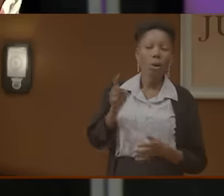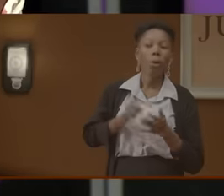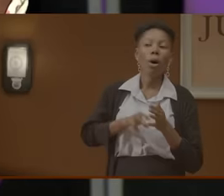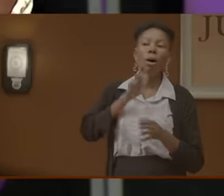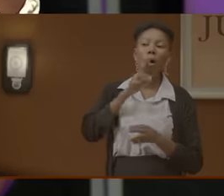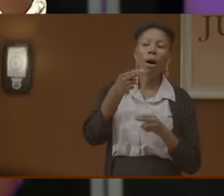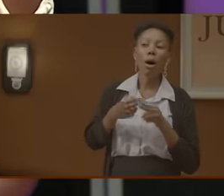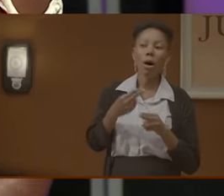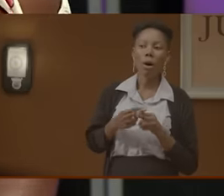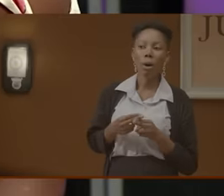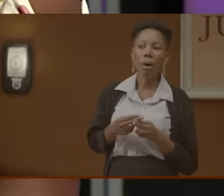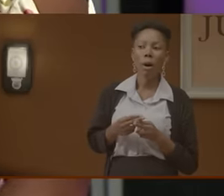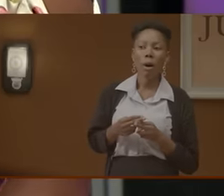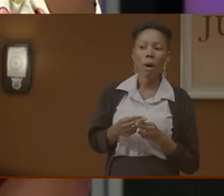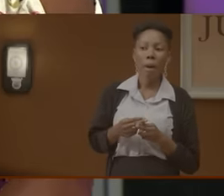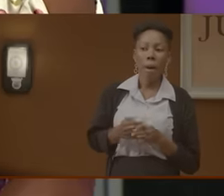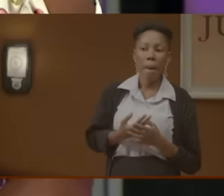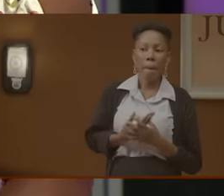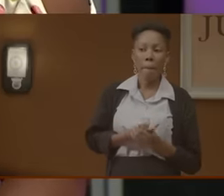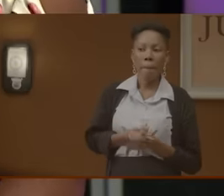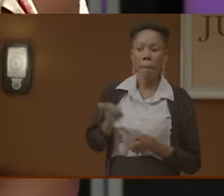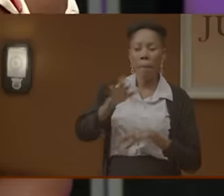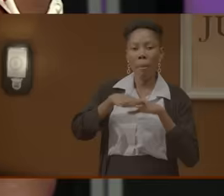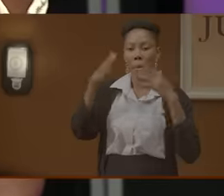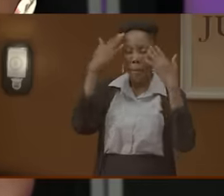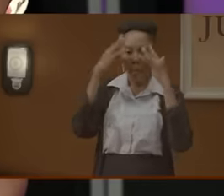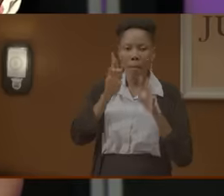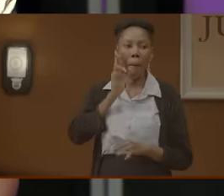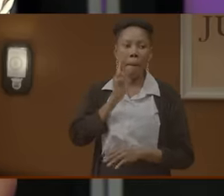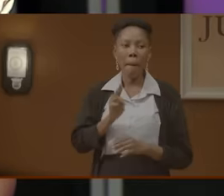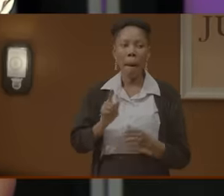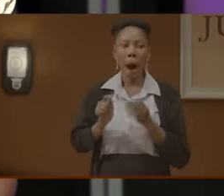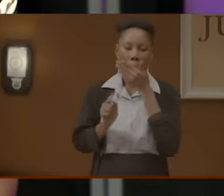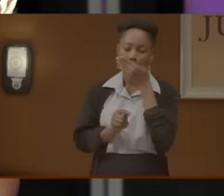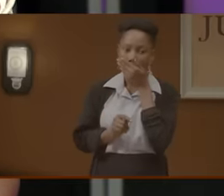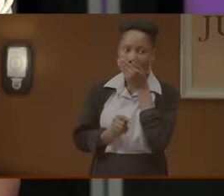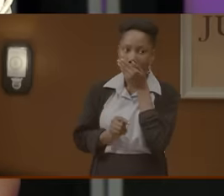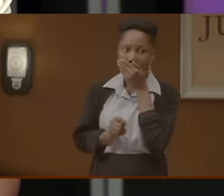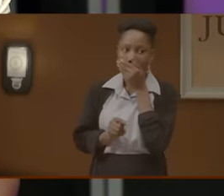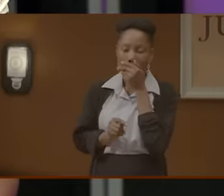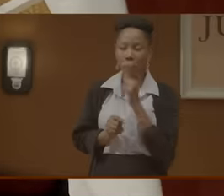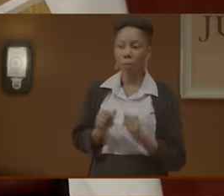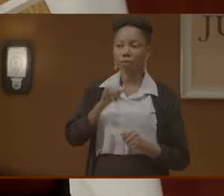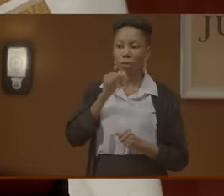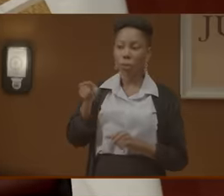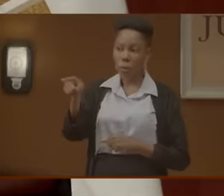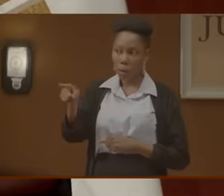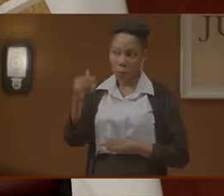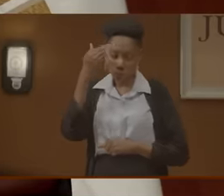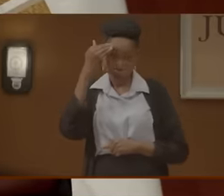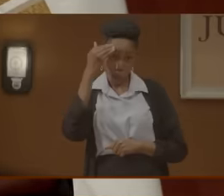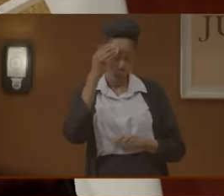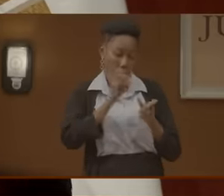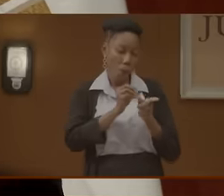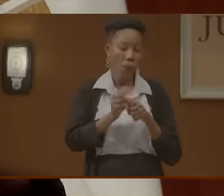name? I don't know her name. It's not all of them I know their name. That one came... Not the person you've been dealing with. He has been dealing with before. It's